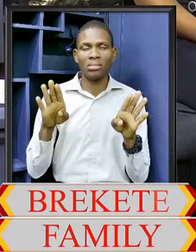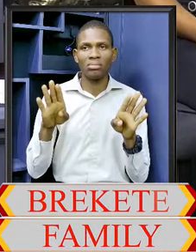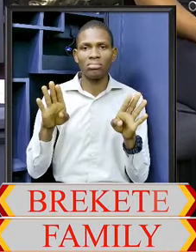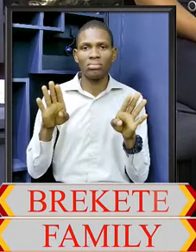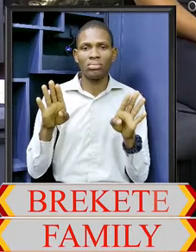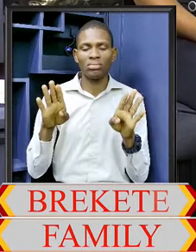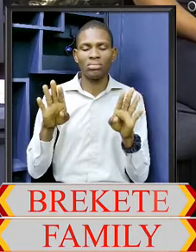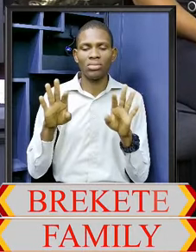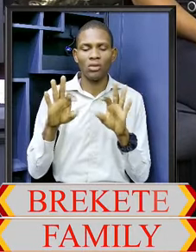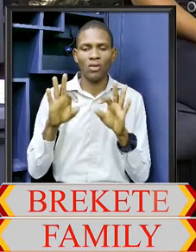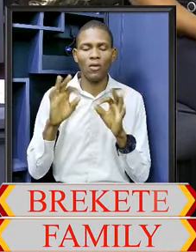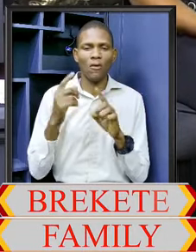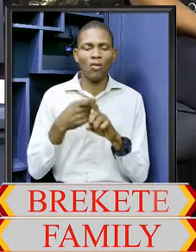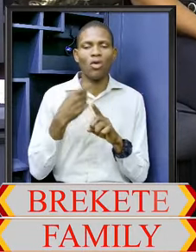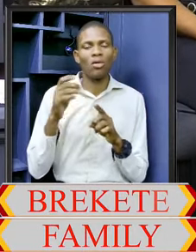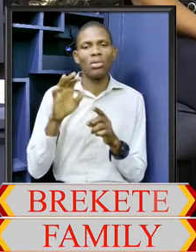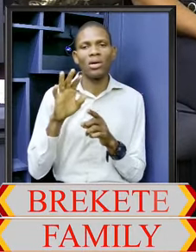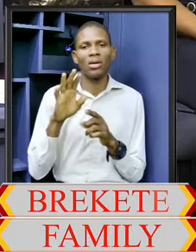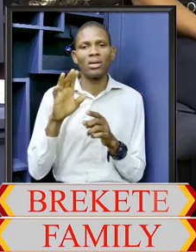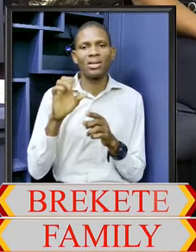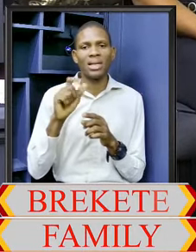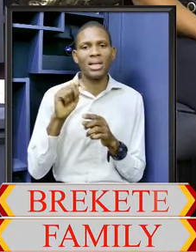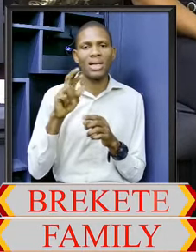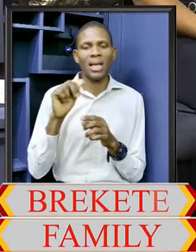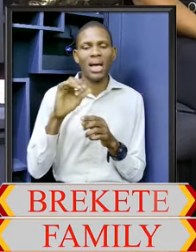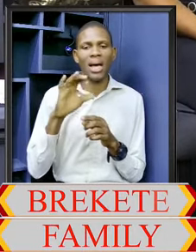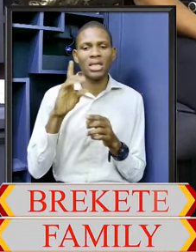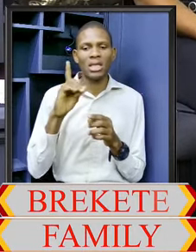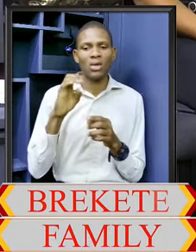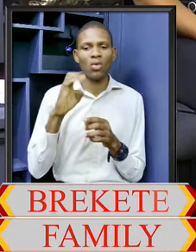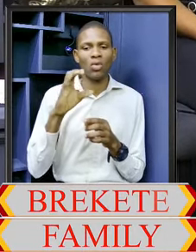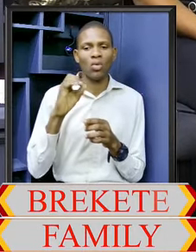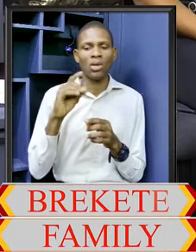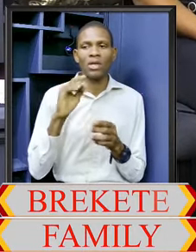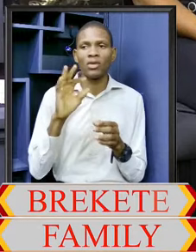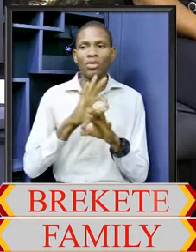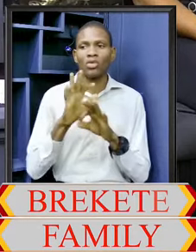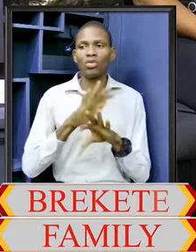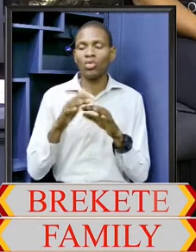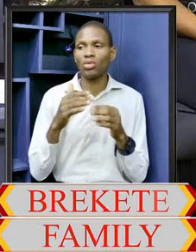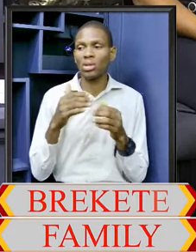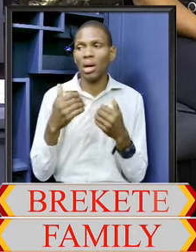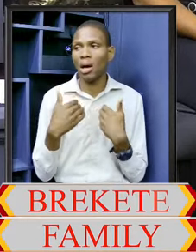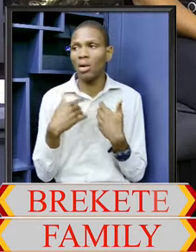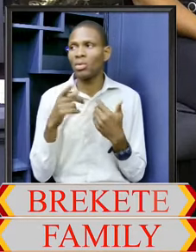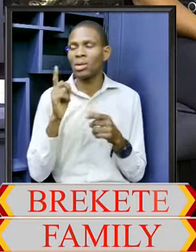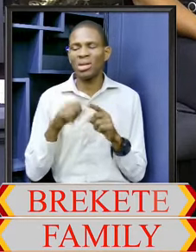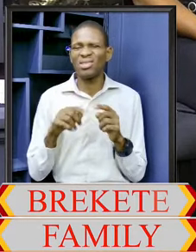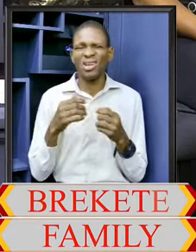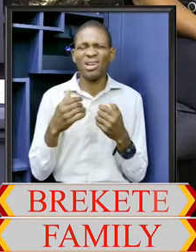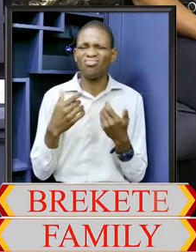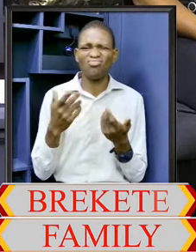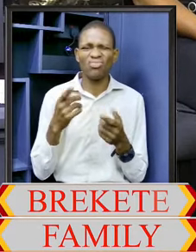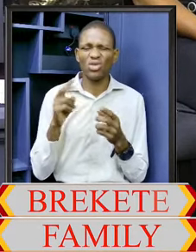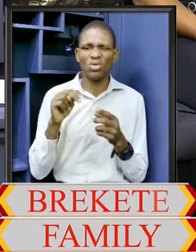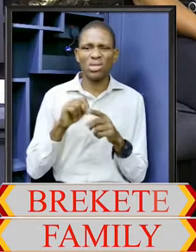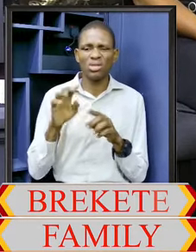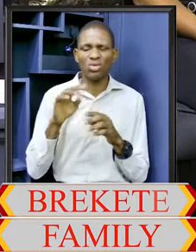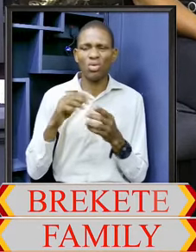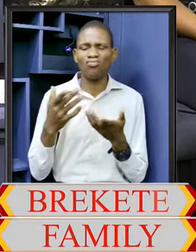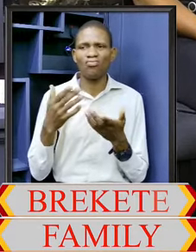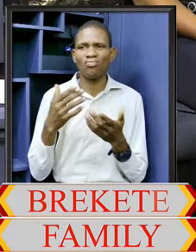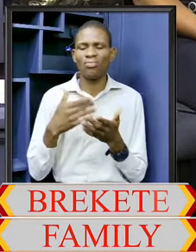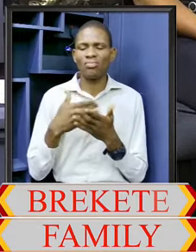decoder. Now, if you don't get Star Times decoder, you don't have to get them at all. All you need to do now to visit our